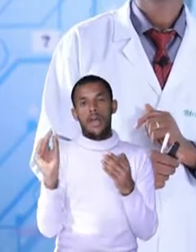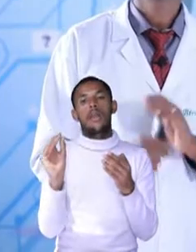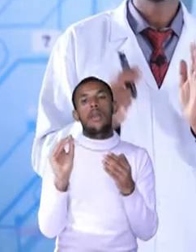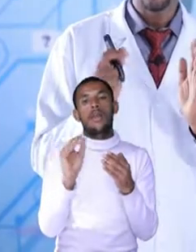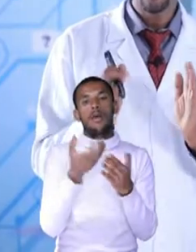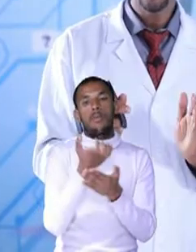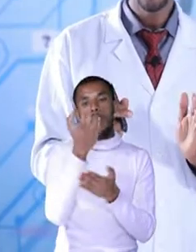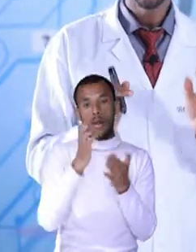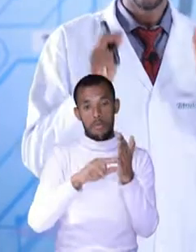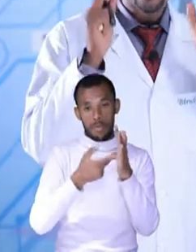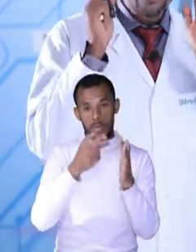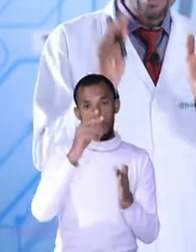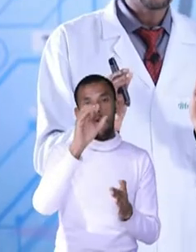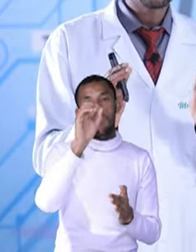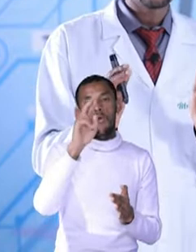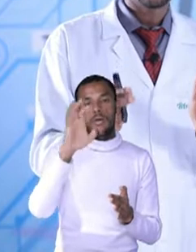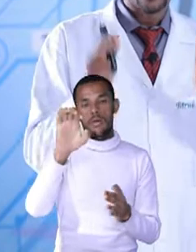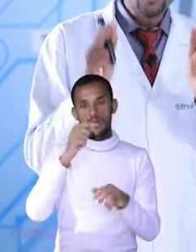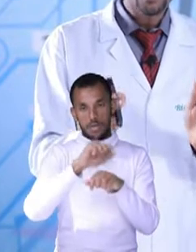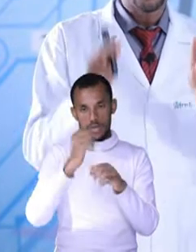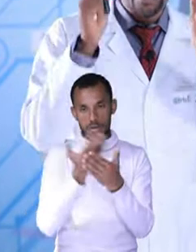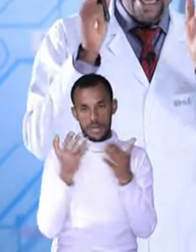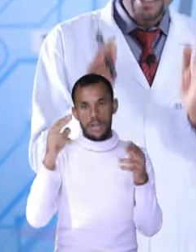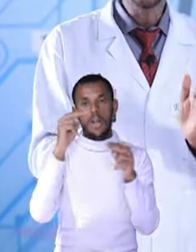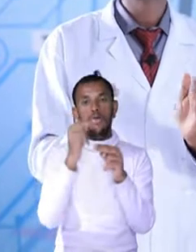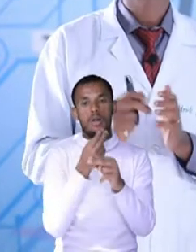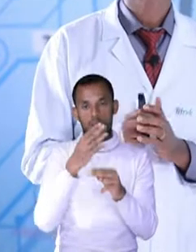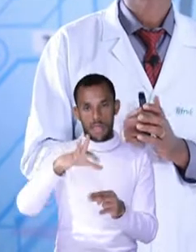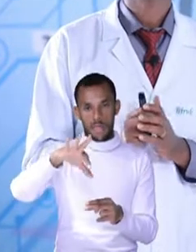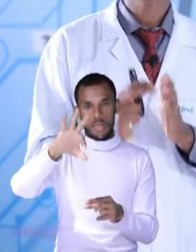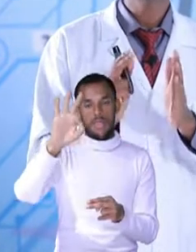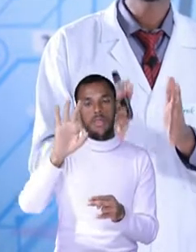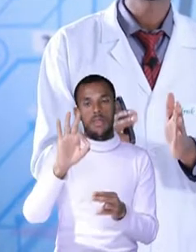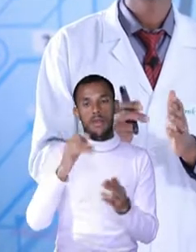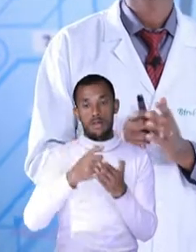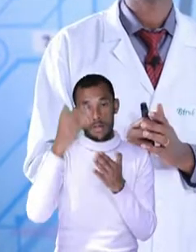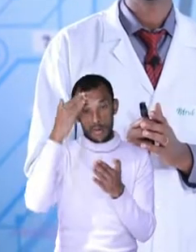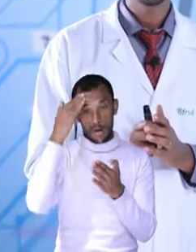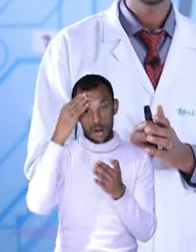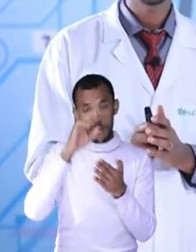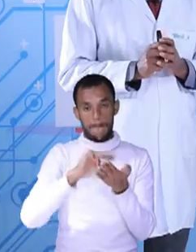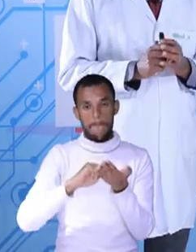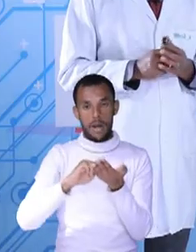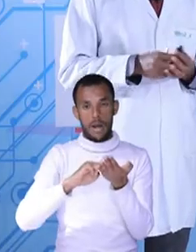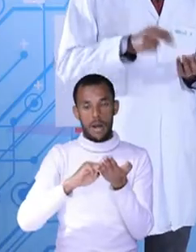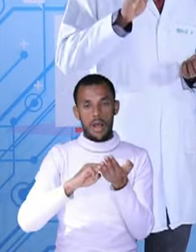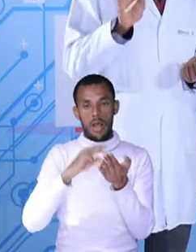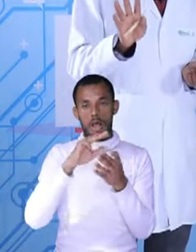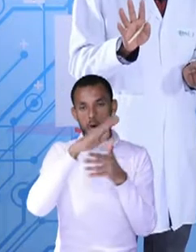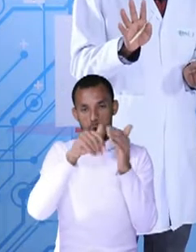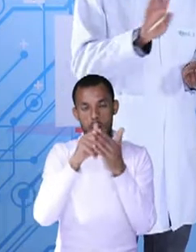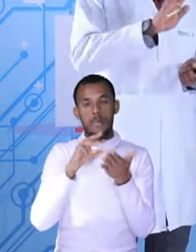ores. Therefore, a solid substance naturally exists is known as mineral.